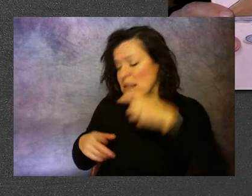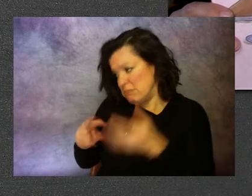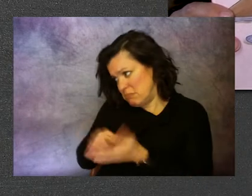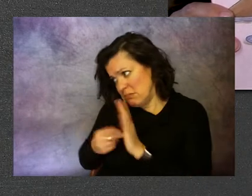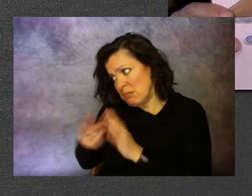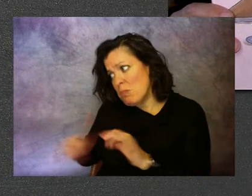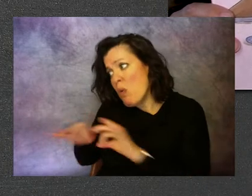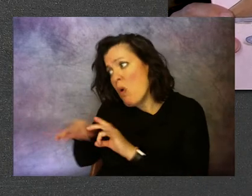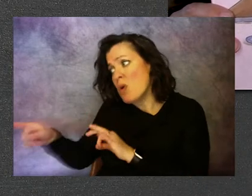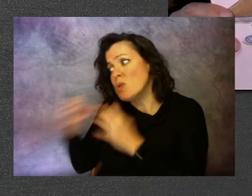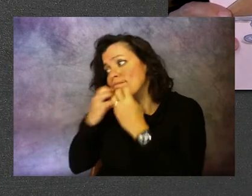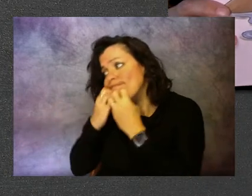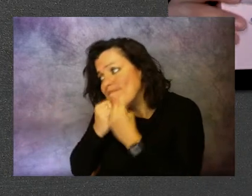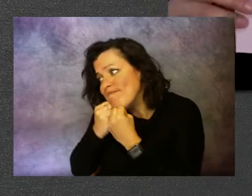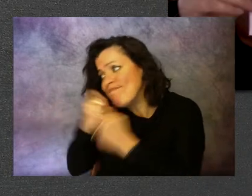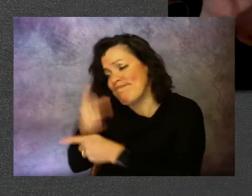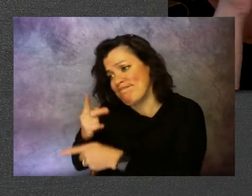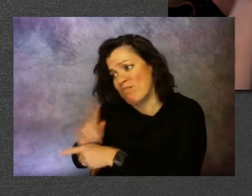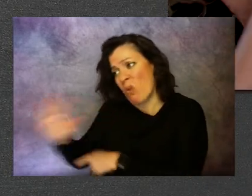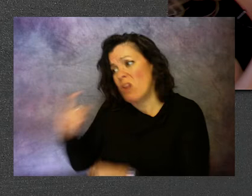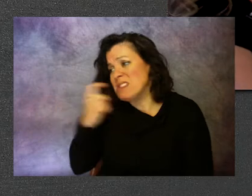teeth.